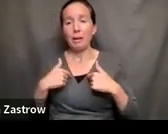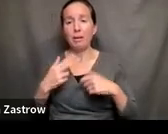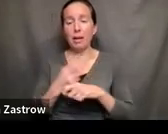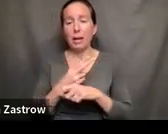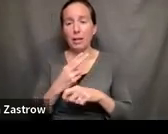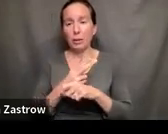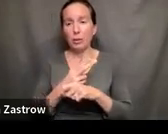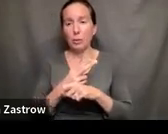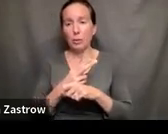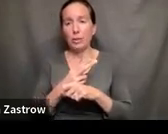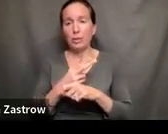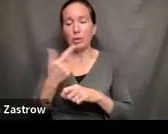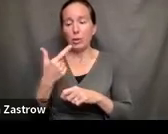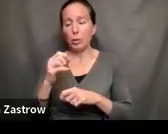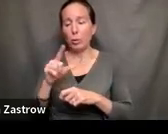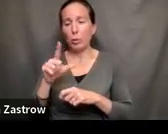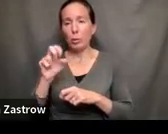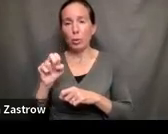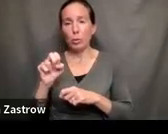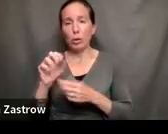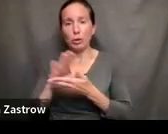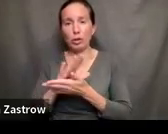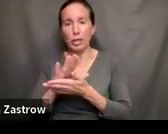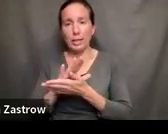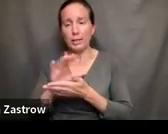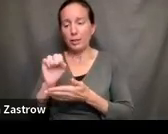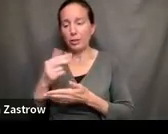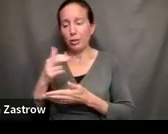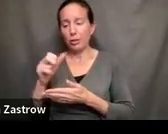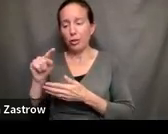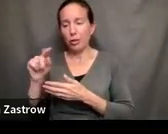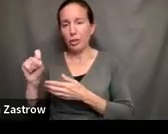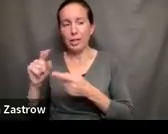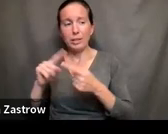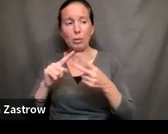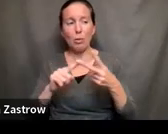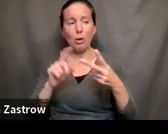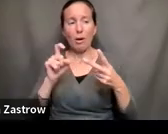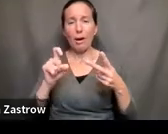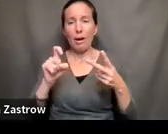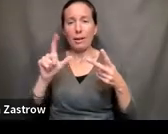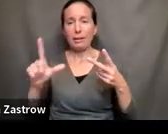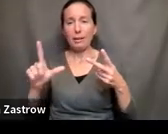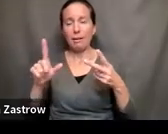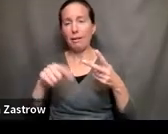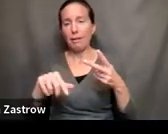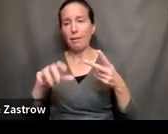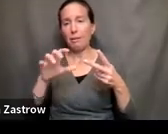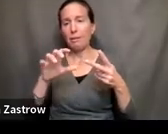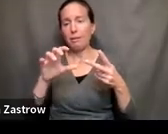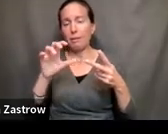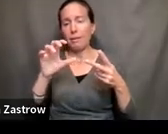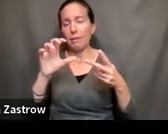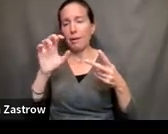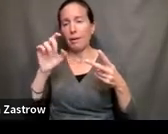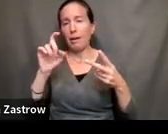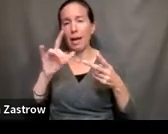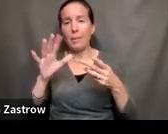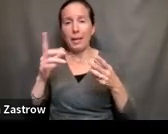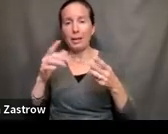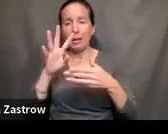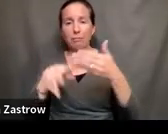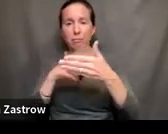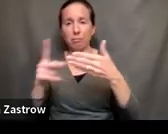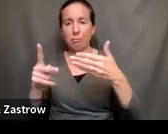like Google Sheets or Excel and tracked the data, and because then there's a tool in there that you can use to graph the data as